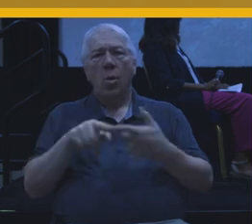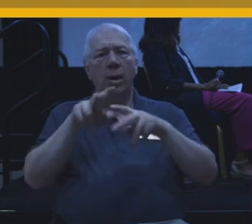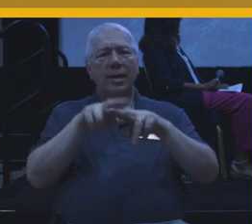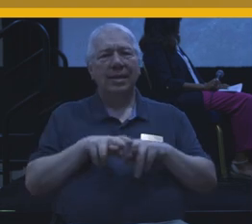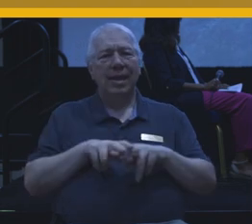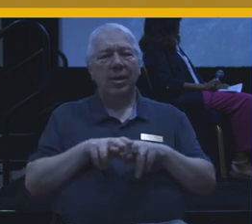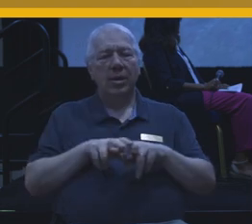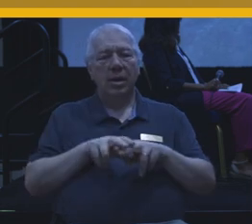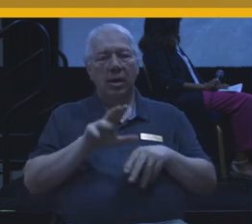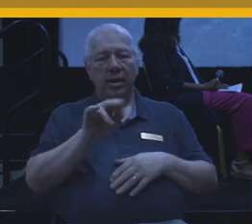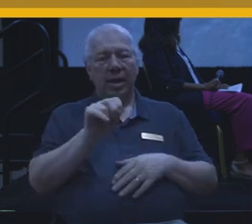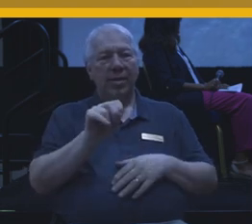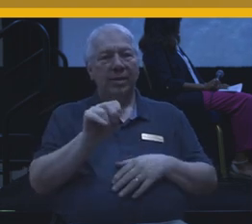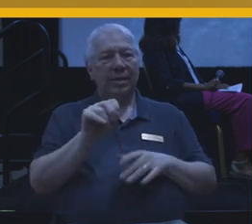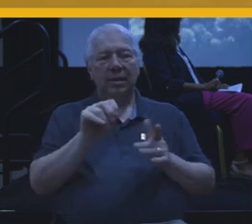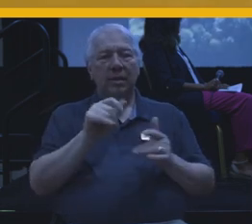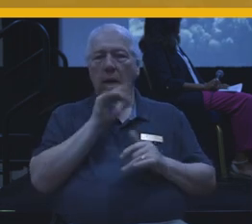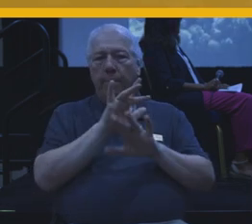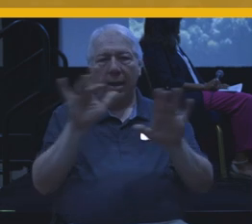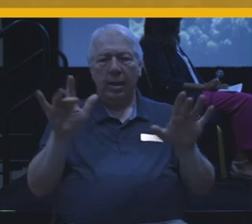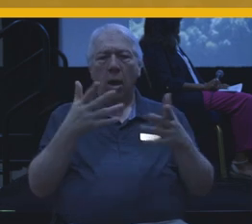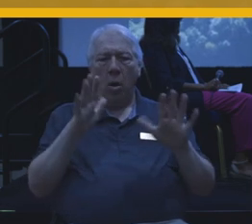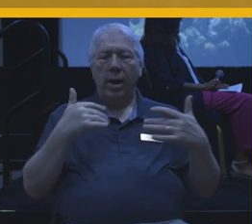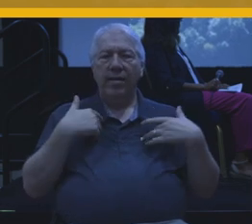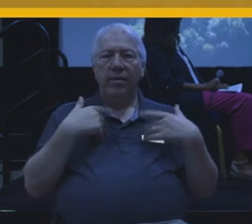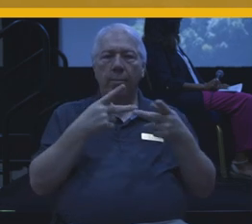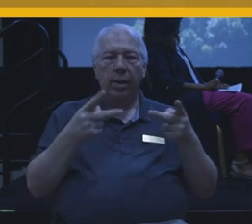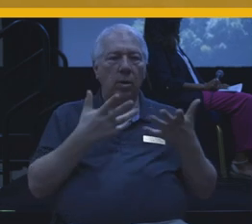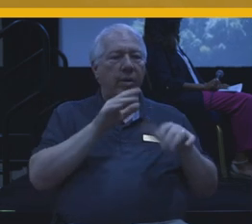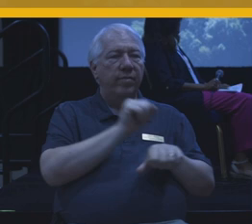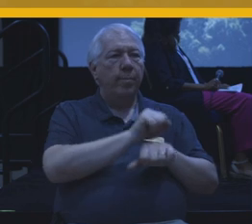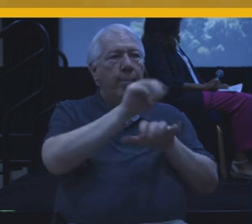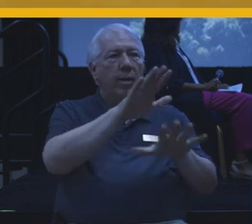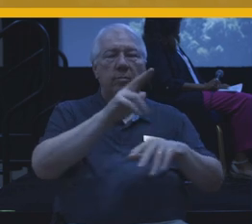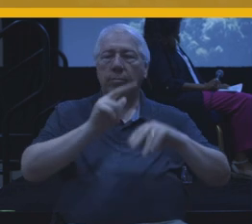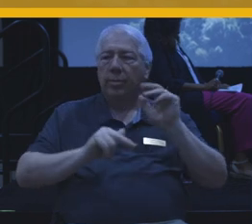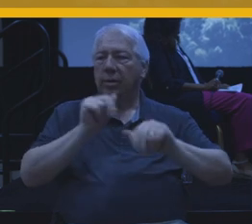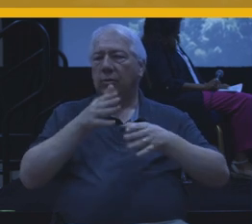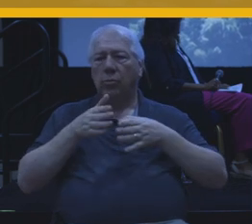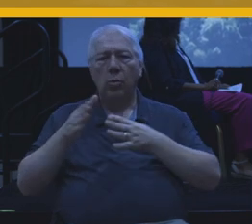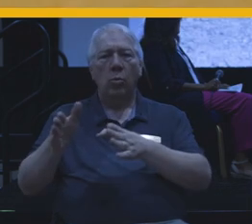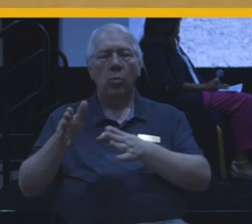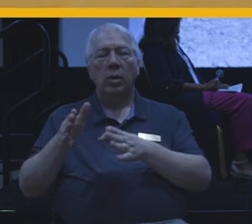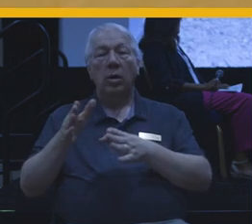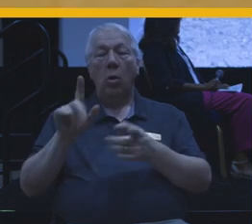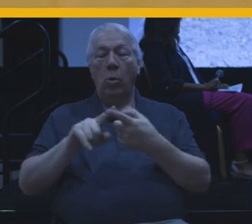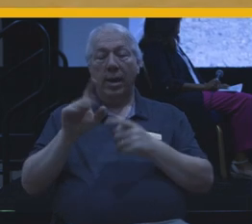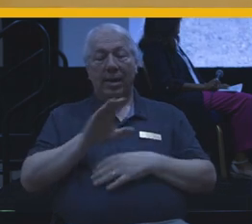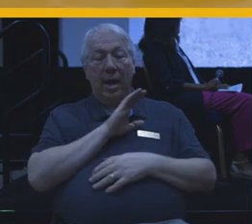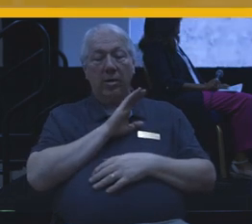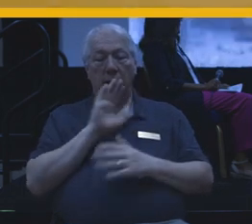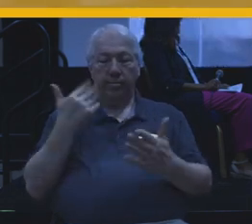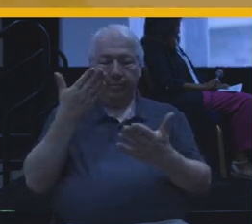canvas isn't blank and that there is already a place. There are already mountains and streams and buildings and roads, so that when a character